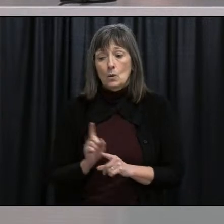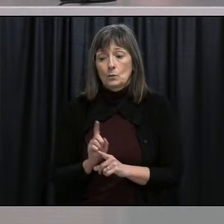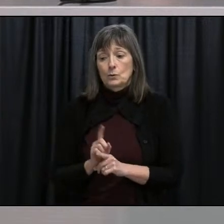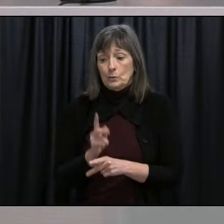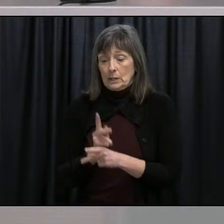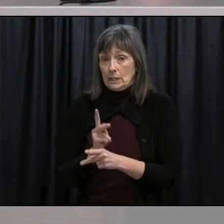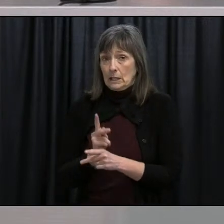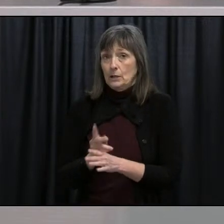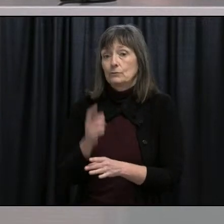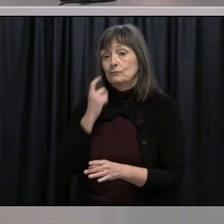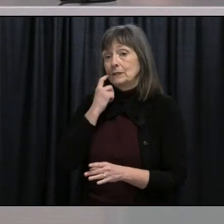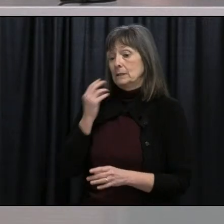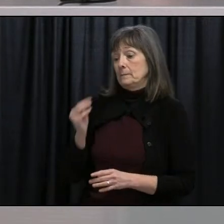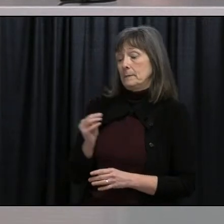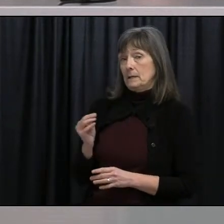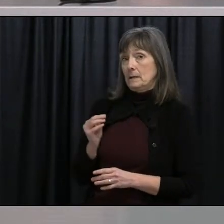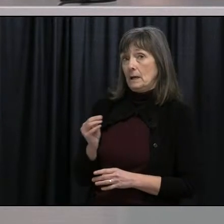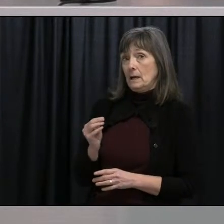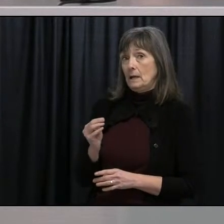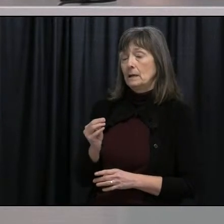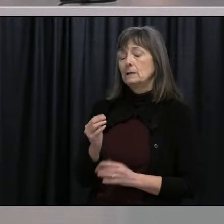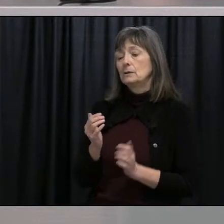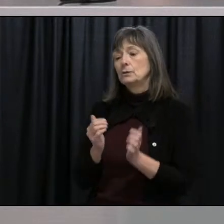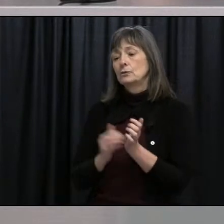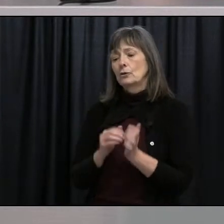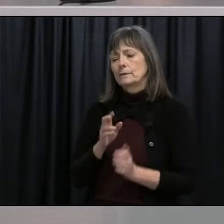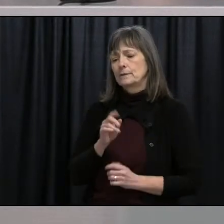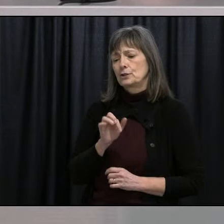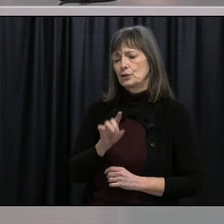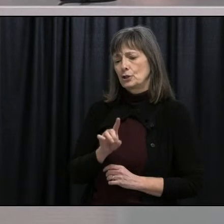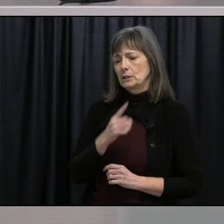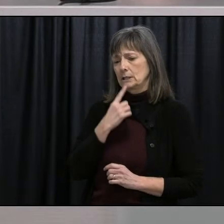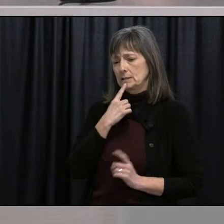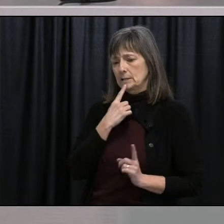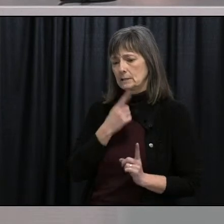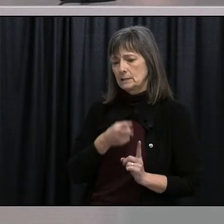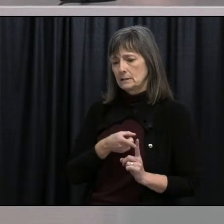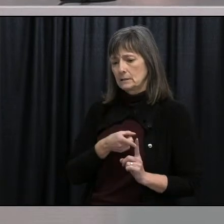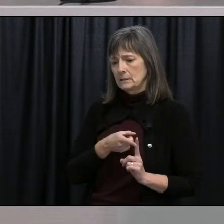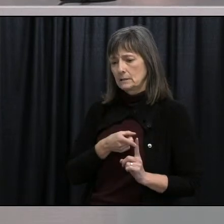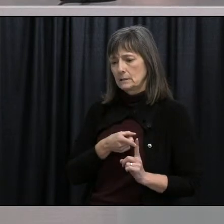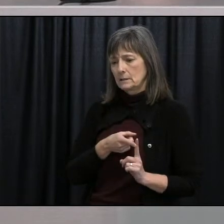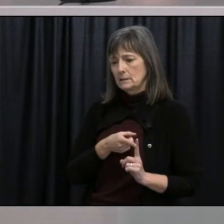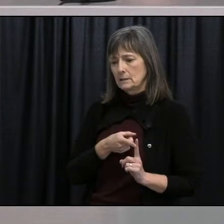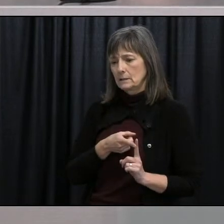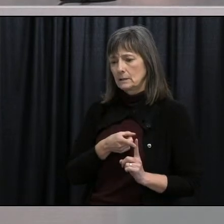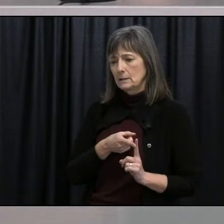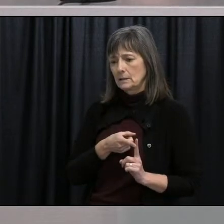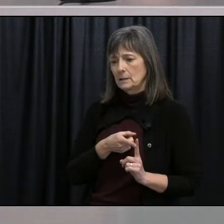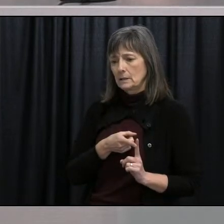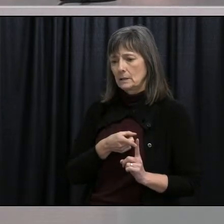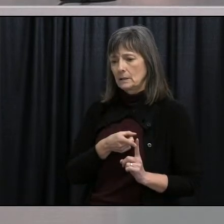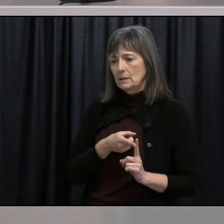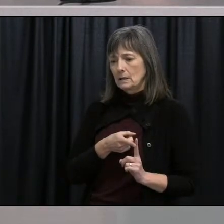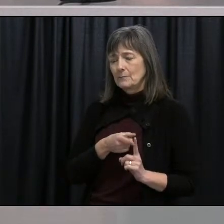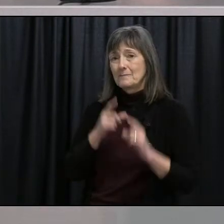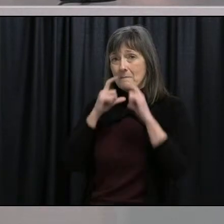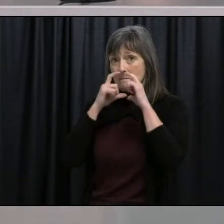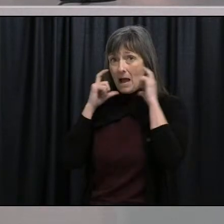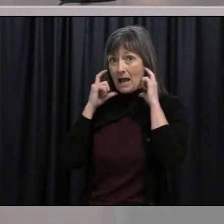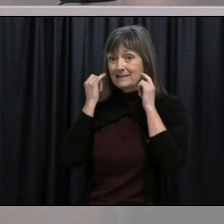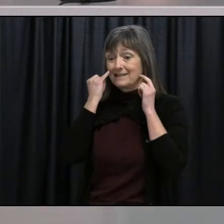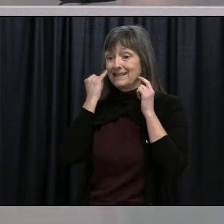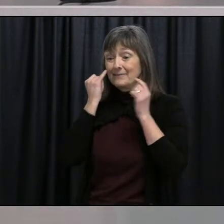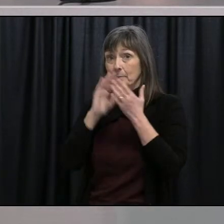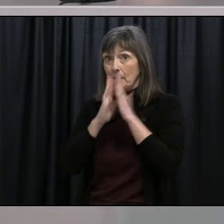was some discussion, Dr. Fitzgerald, with regard to, and you just alluded to it there, with regard to masks getting wet and